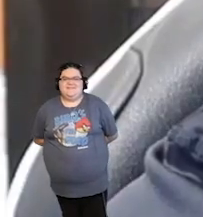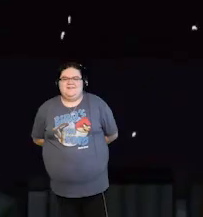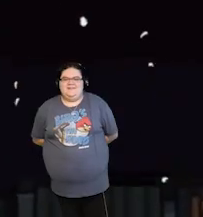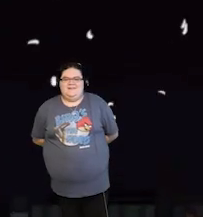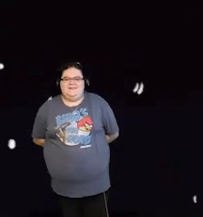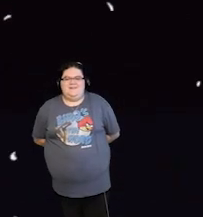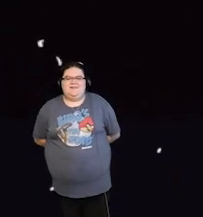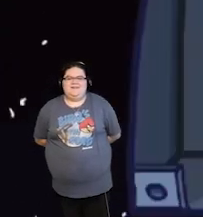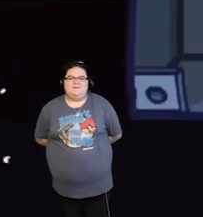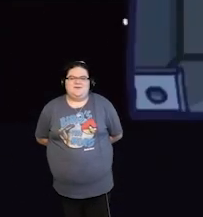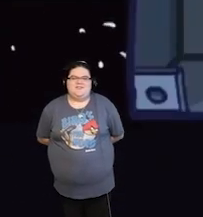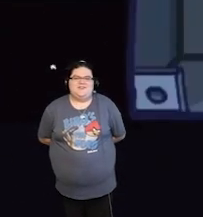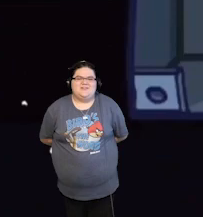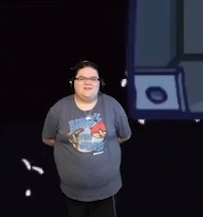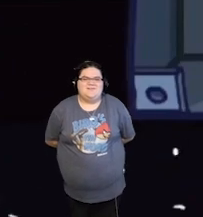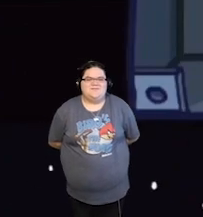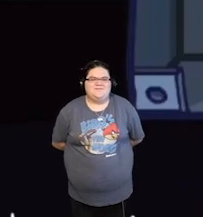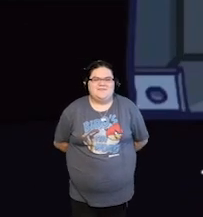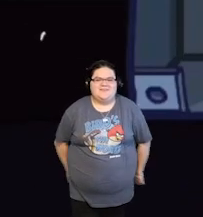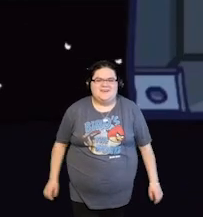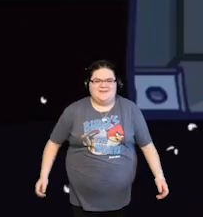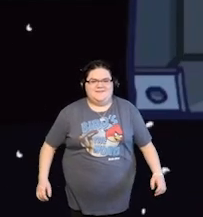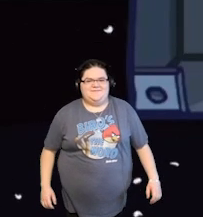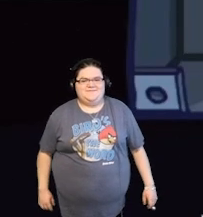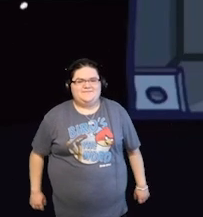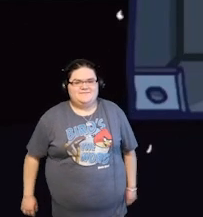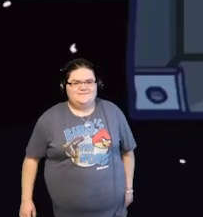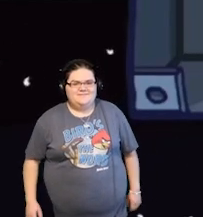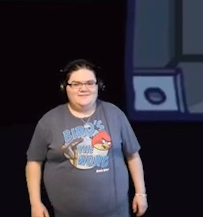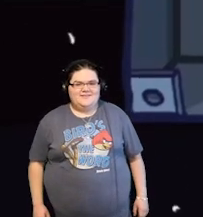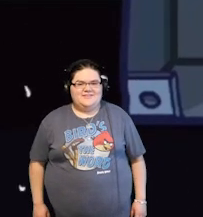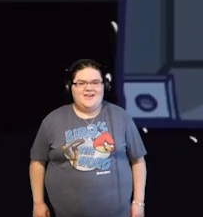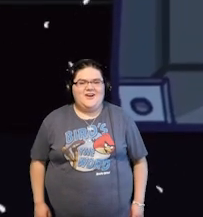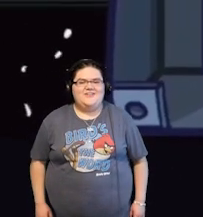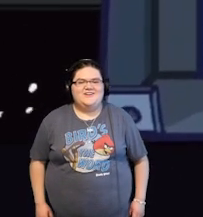it? Oh, there we go. Alright. Okay.